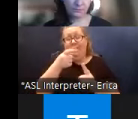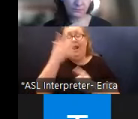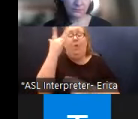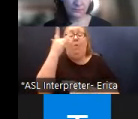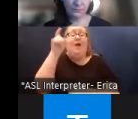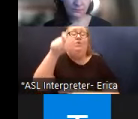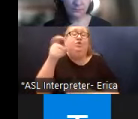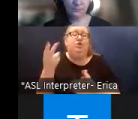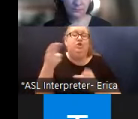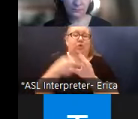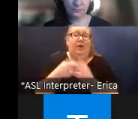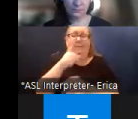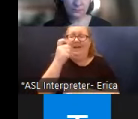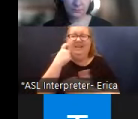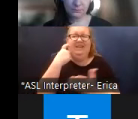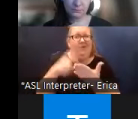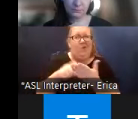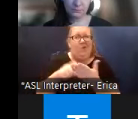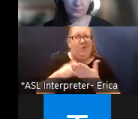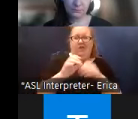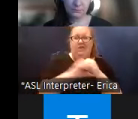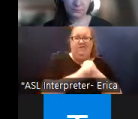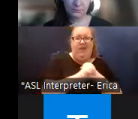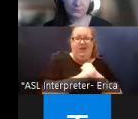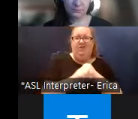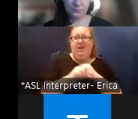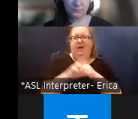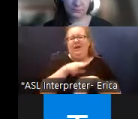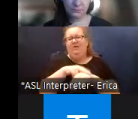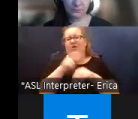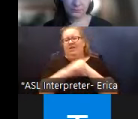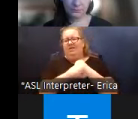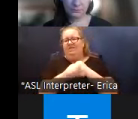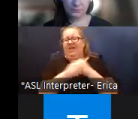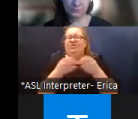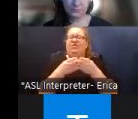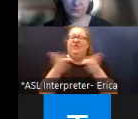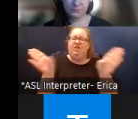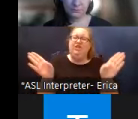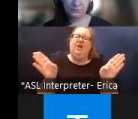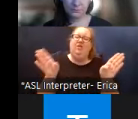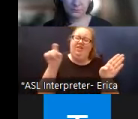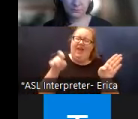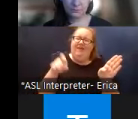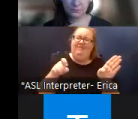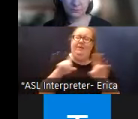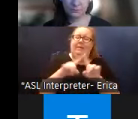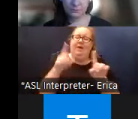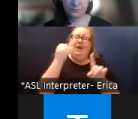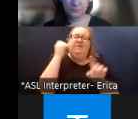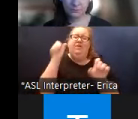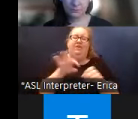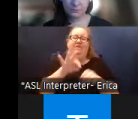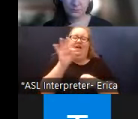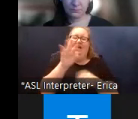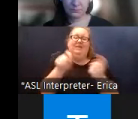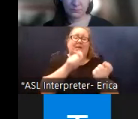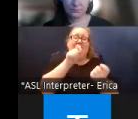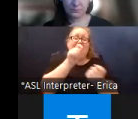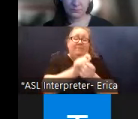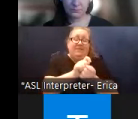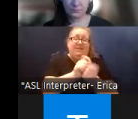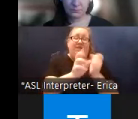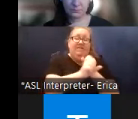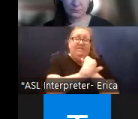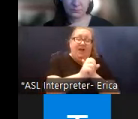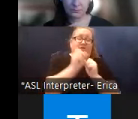join it? Because I've noticed on the flyers, of course, the flyers are, of course, they're general, they have to be flyers, but if we can find specific flyers for